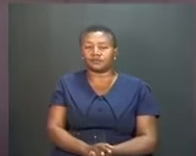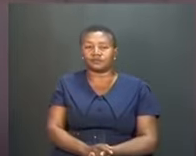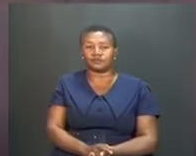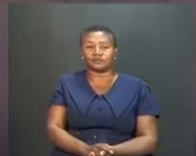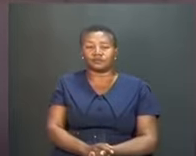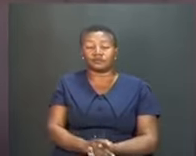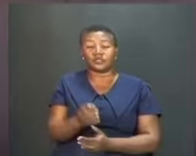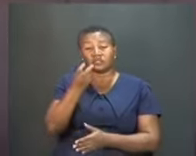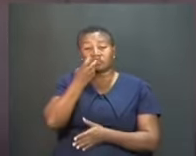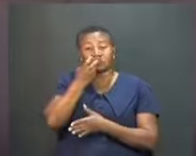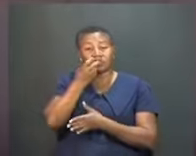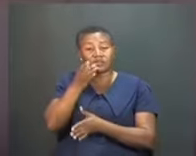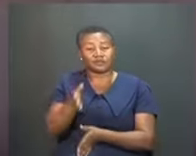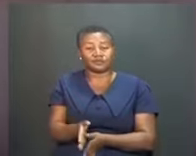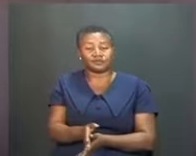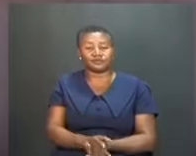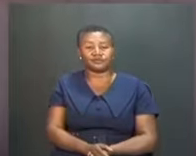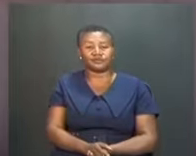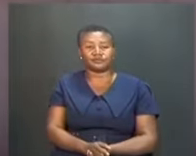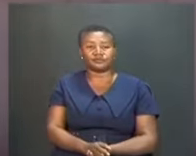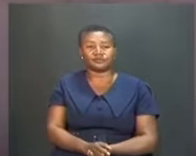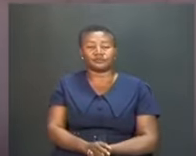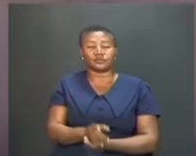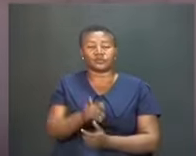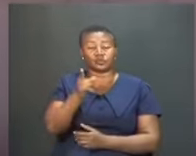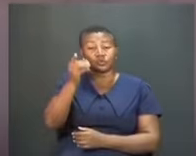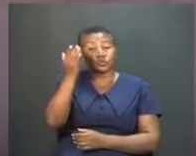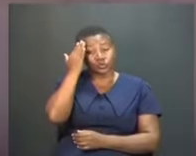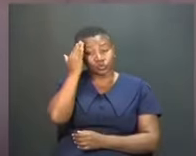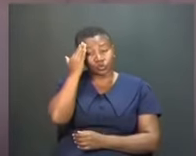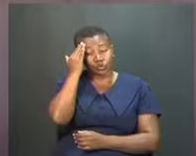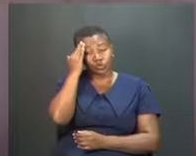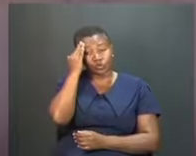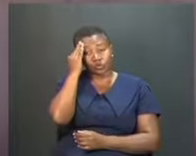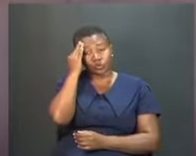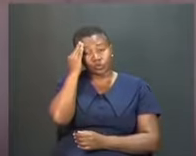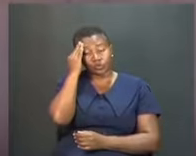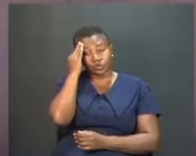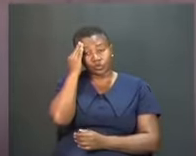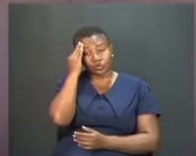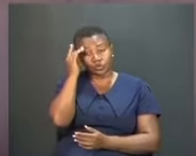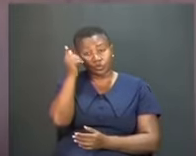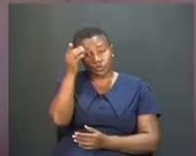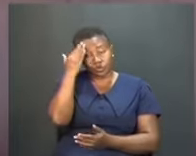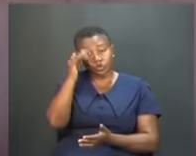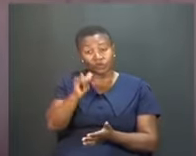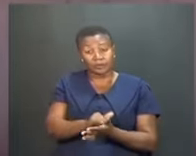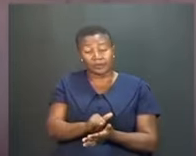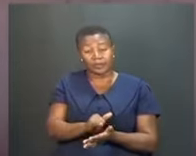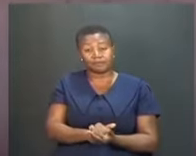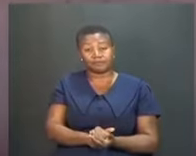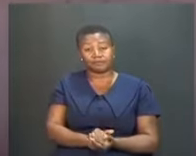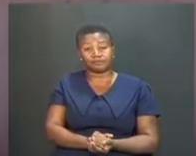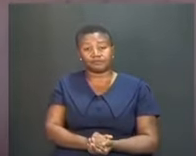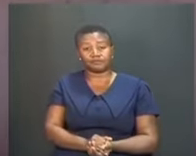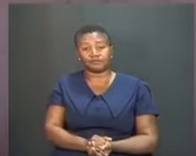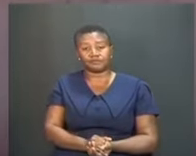Mr. Speaker, you may be aware that